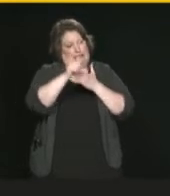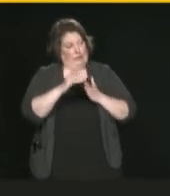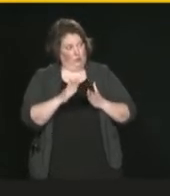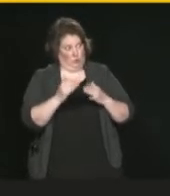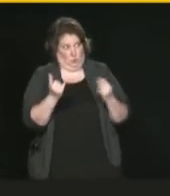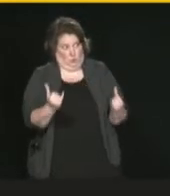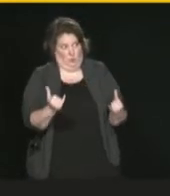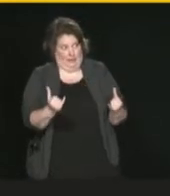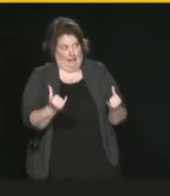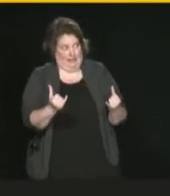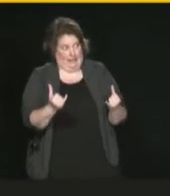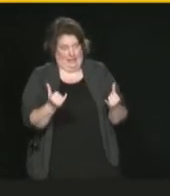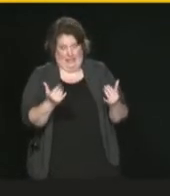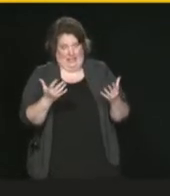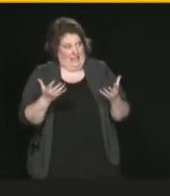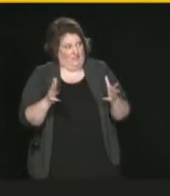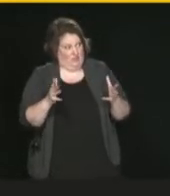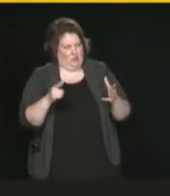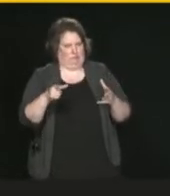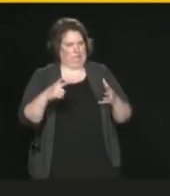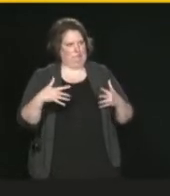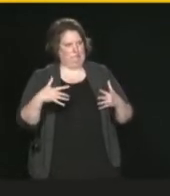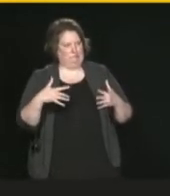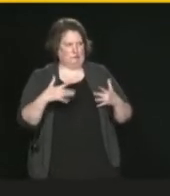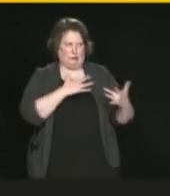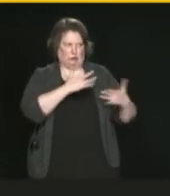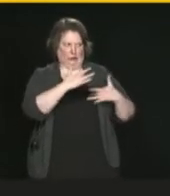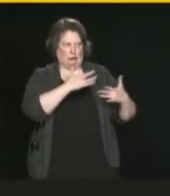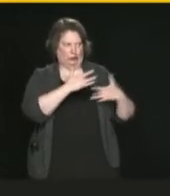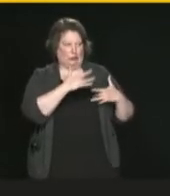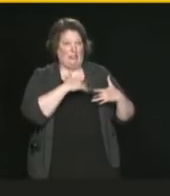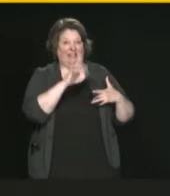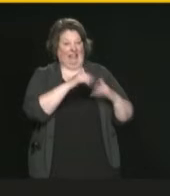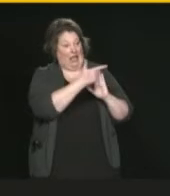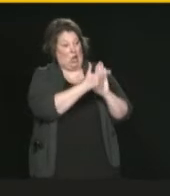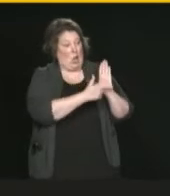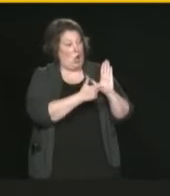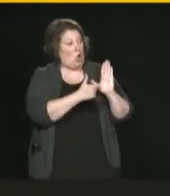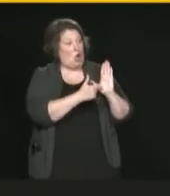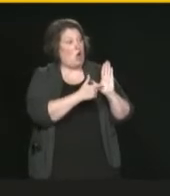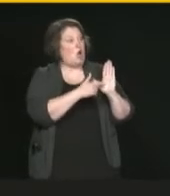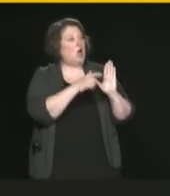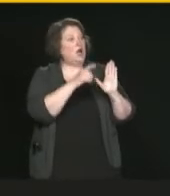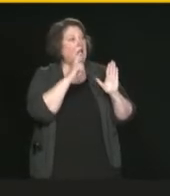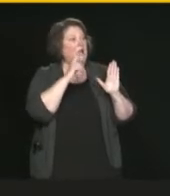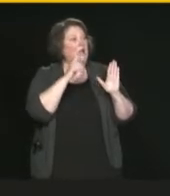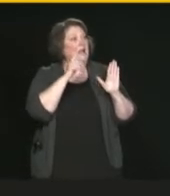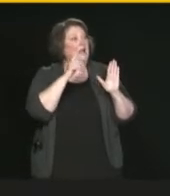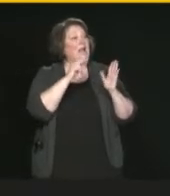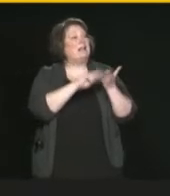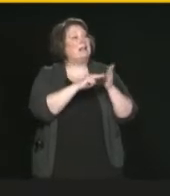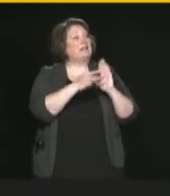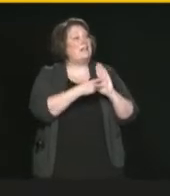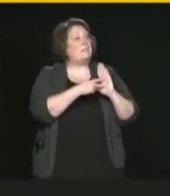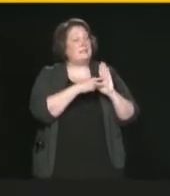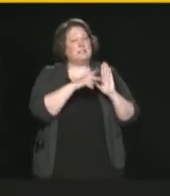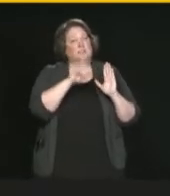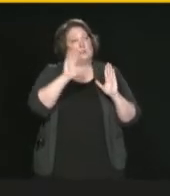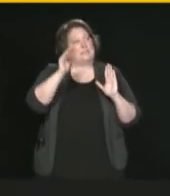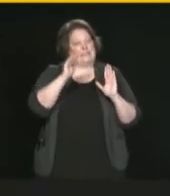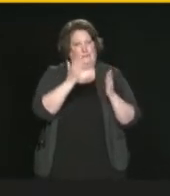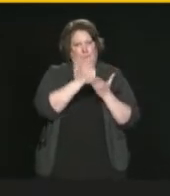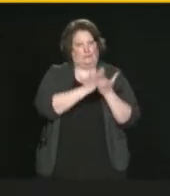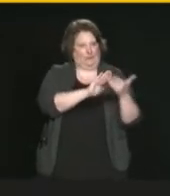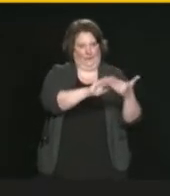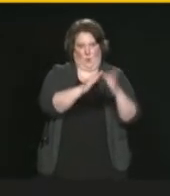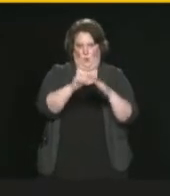politicians have been saying that you would be penalizing even further rationalized and